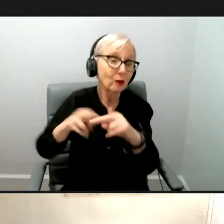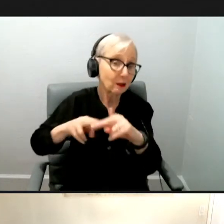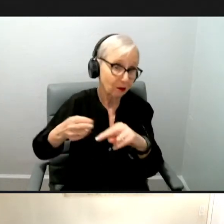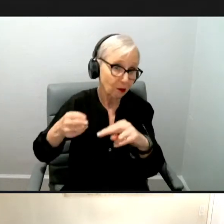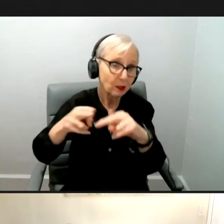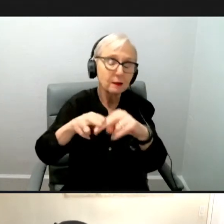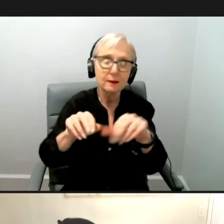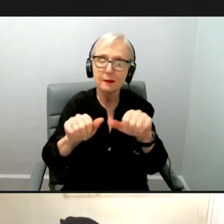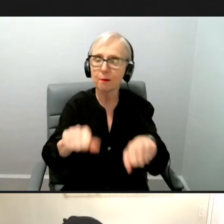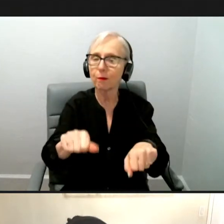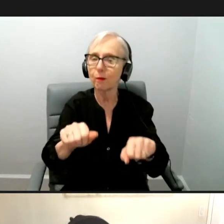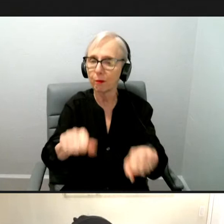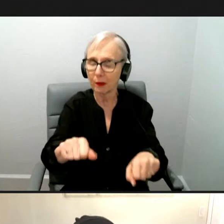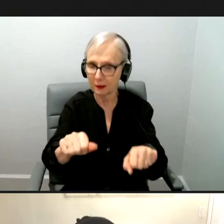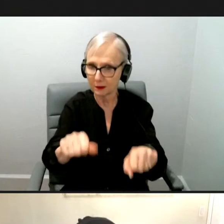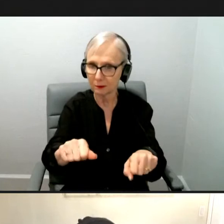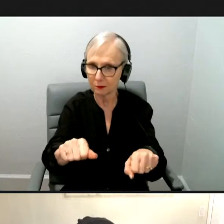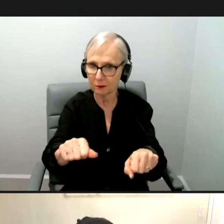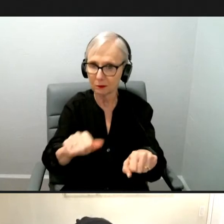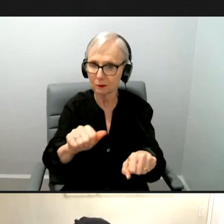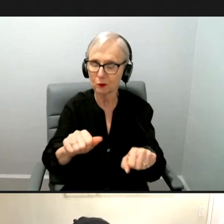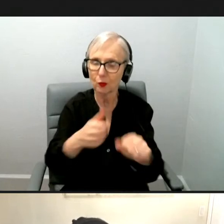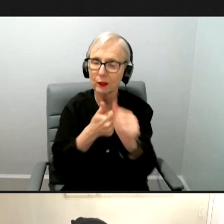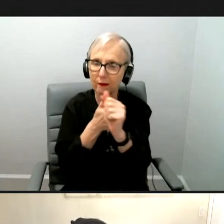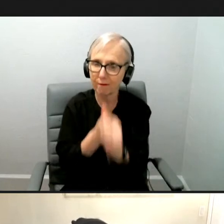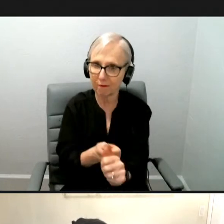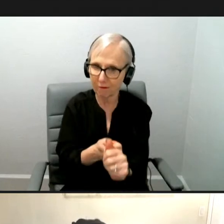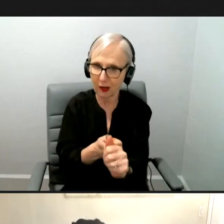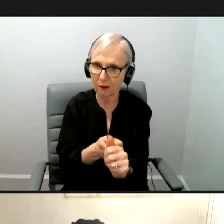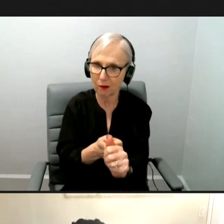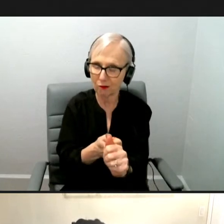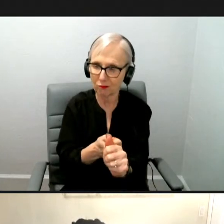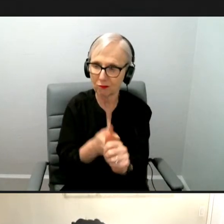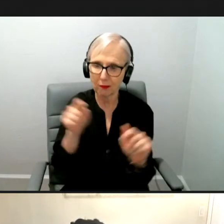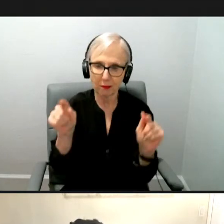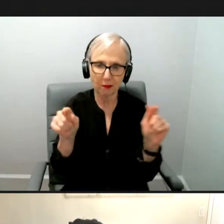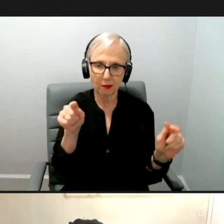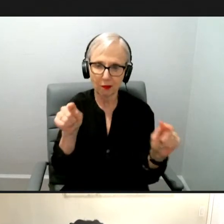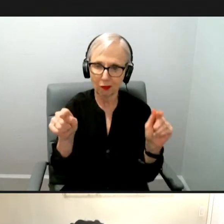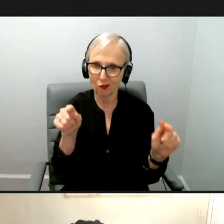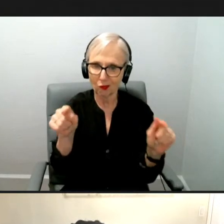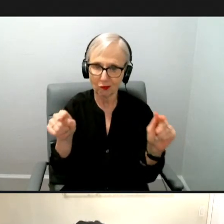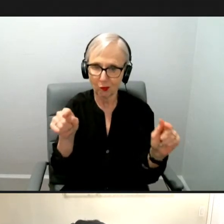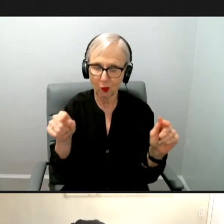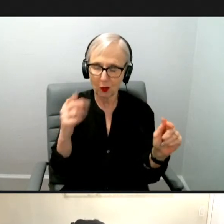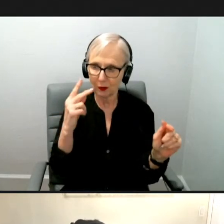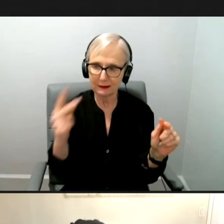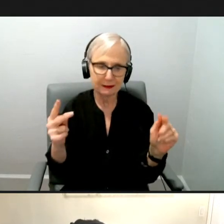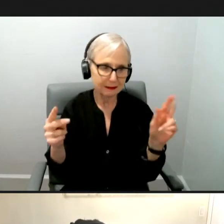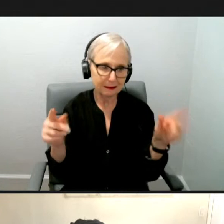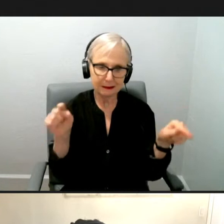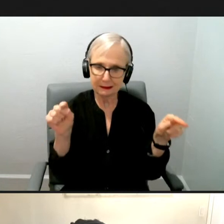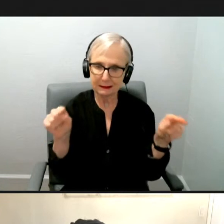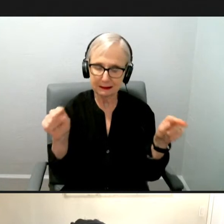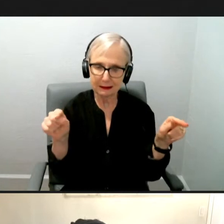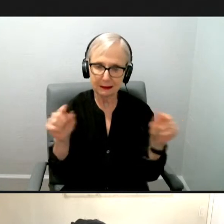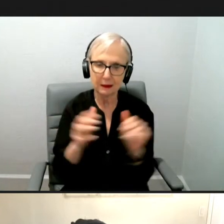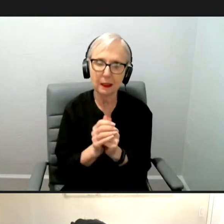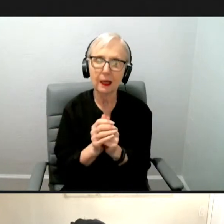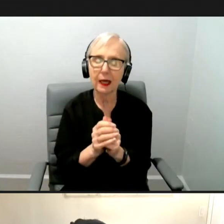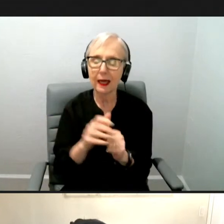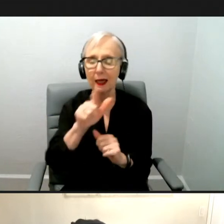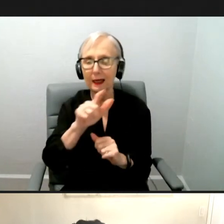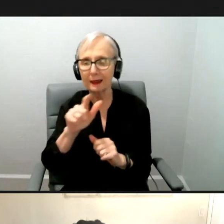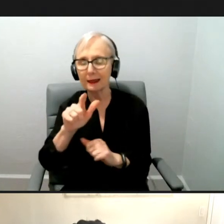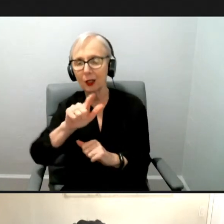possible that we are going to follow the trends that we've been seeing in some large cities on the East Coast